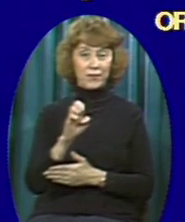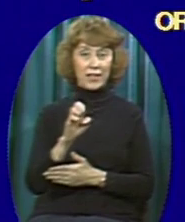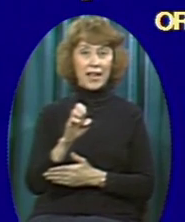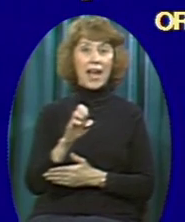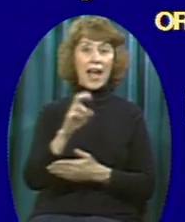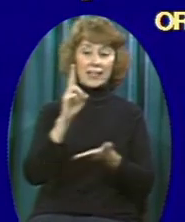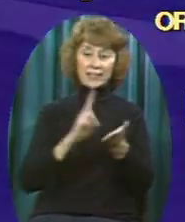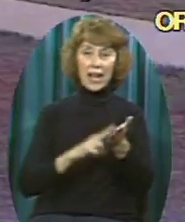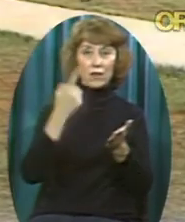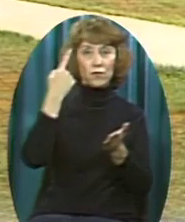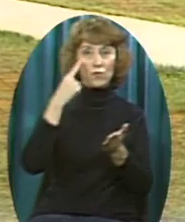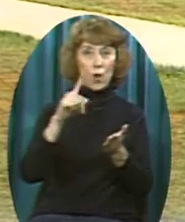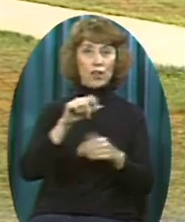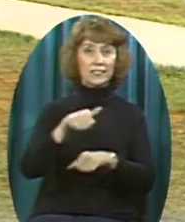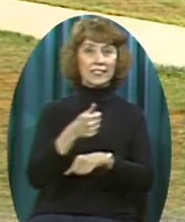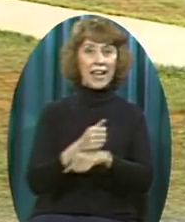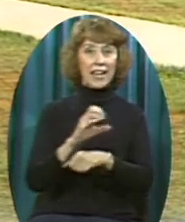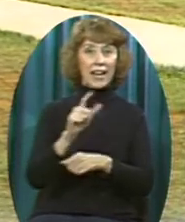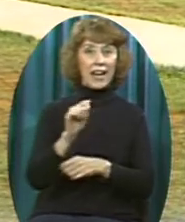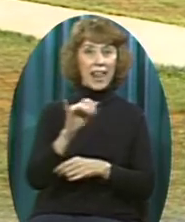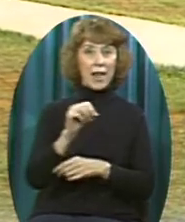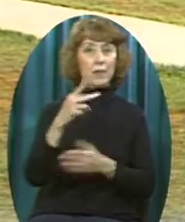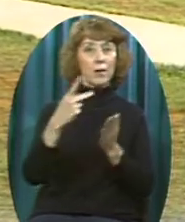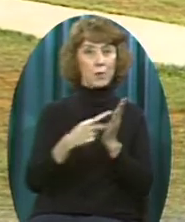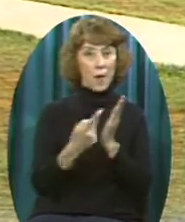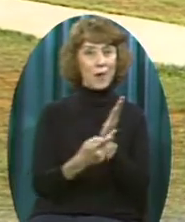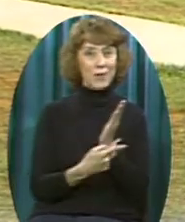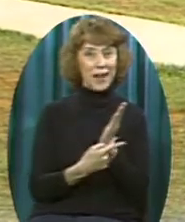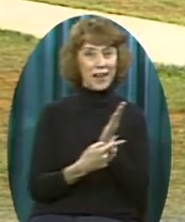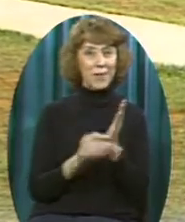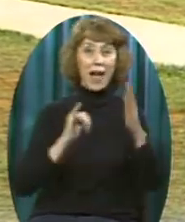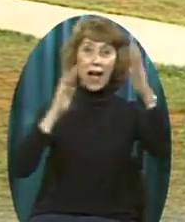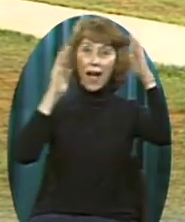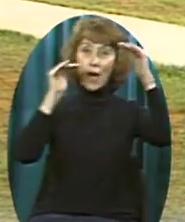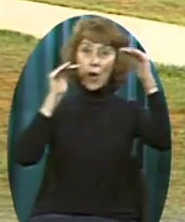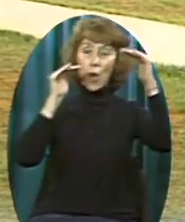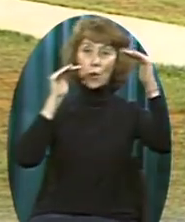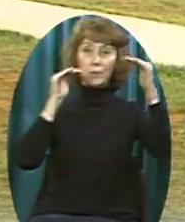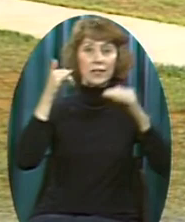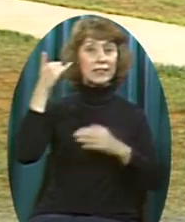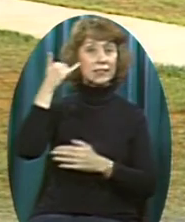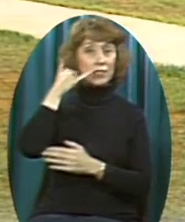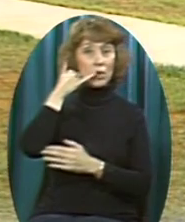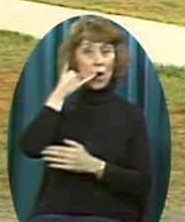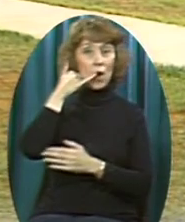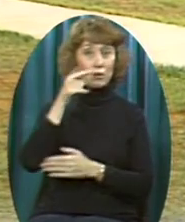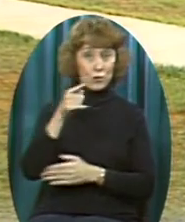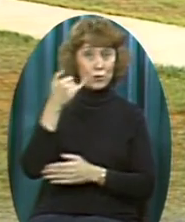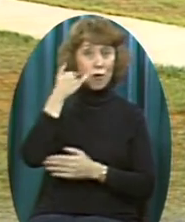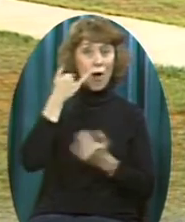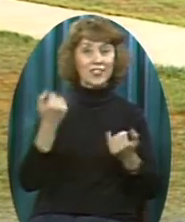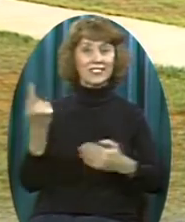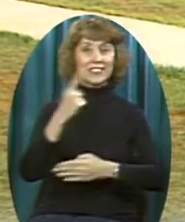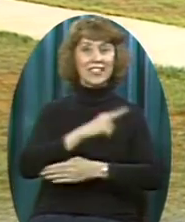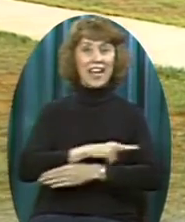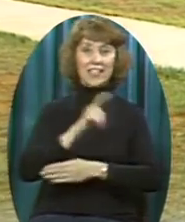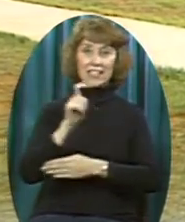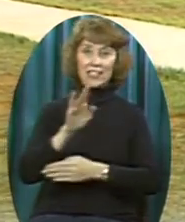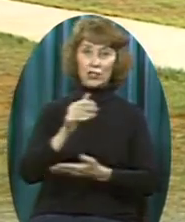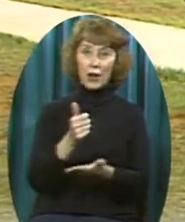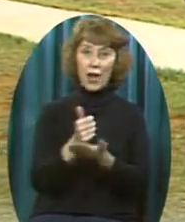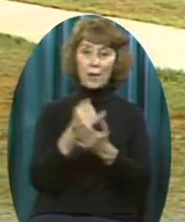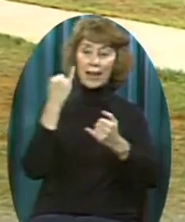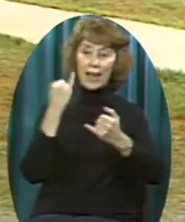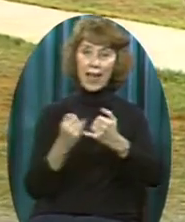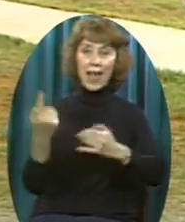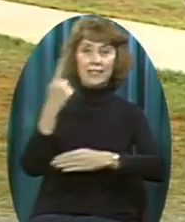program. I hope to get your call today. We need your help. This is the last day of the Stake